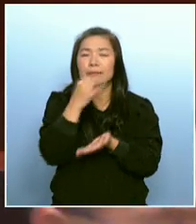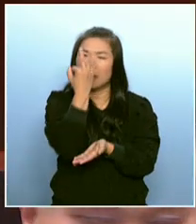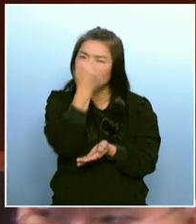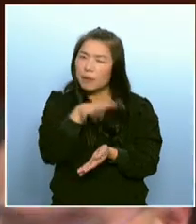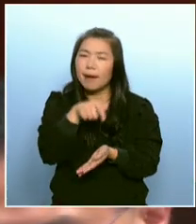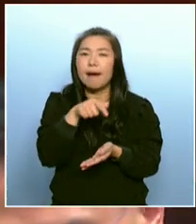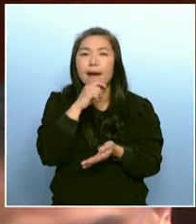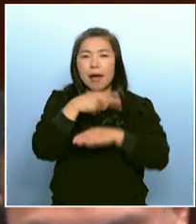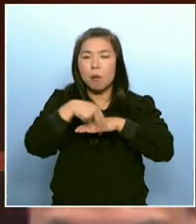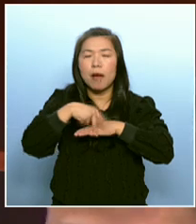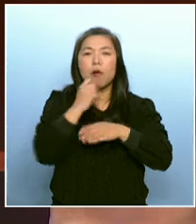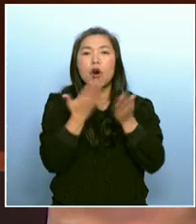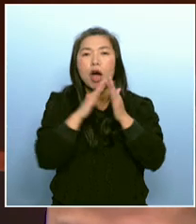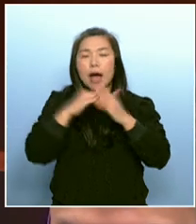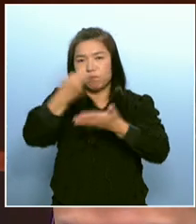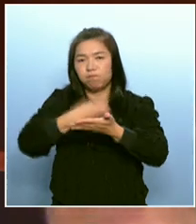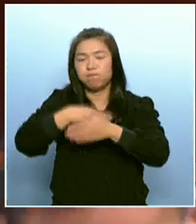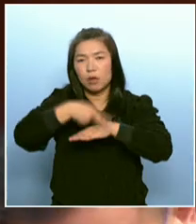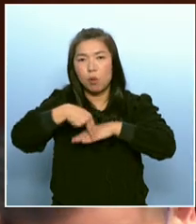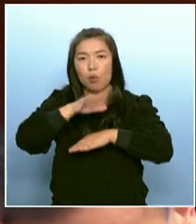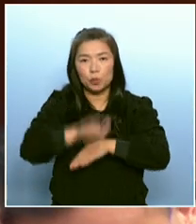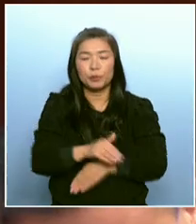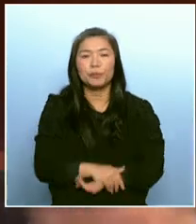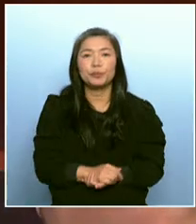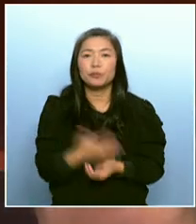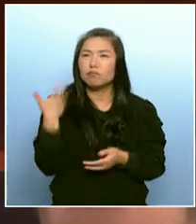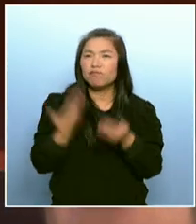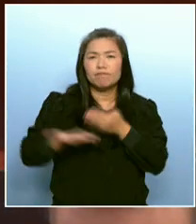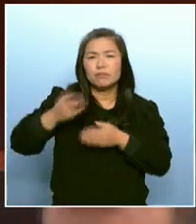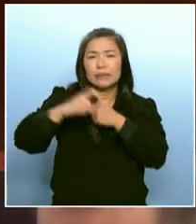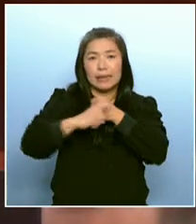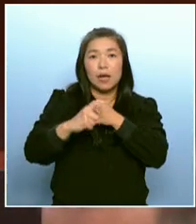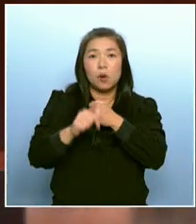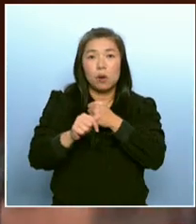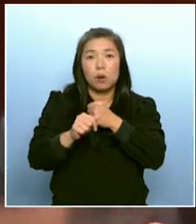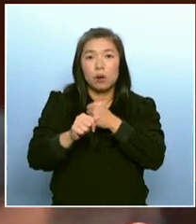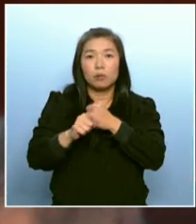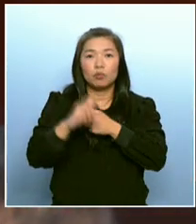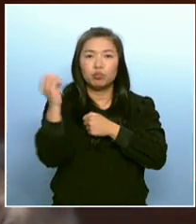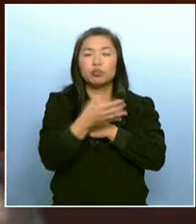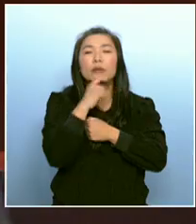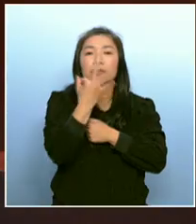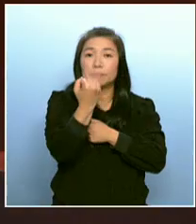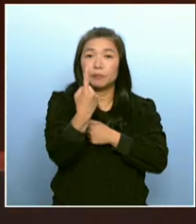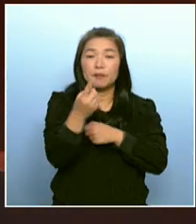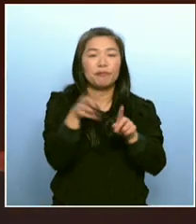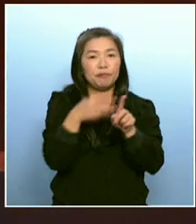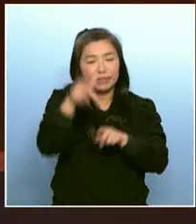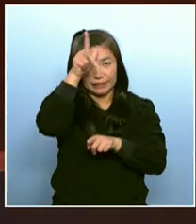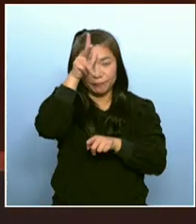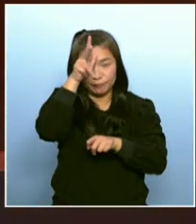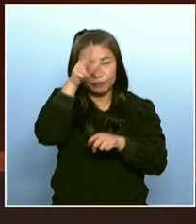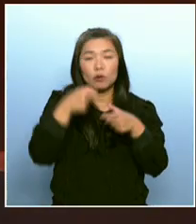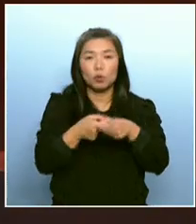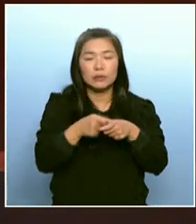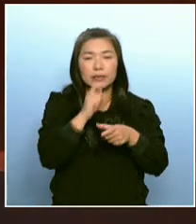will roll out some 33 projects that are non-government-led, as well as another batch of NGO-led